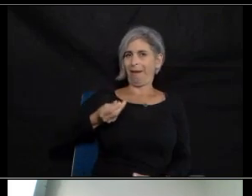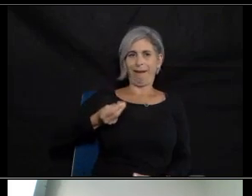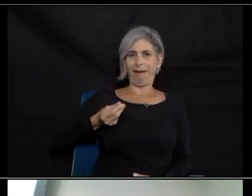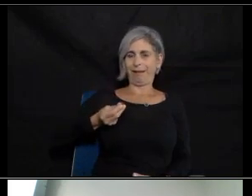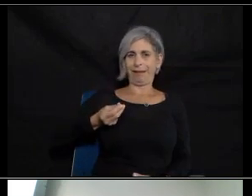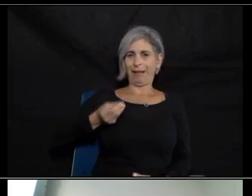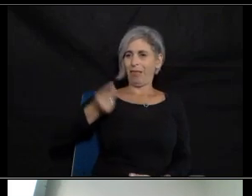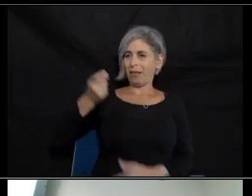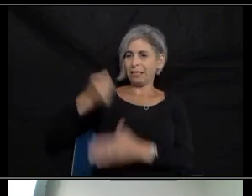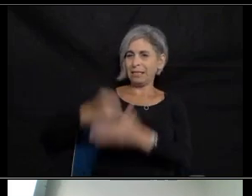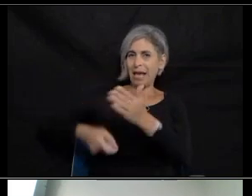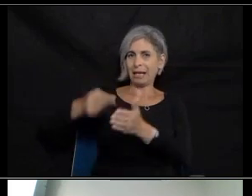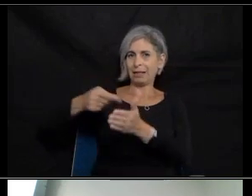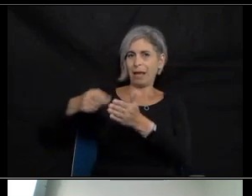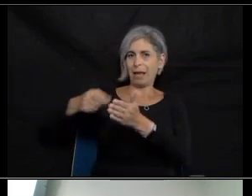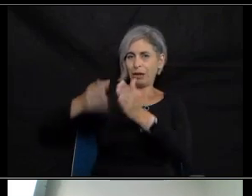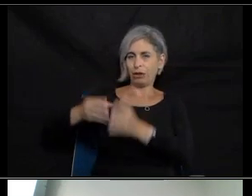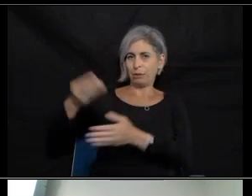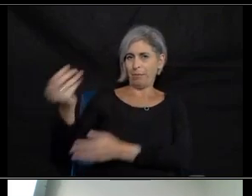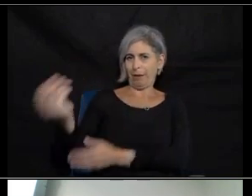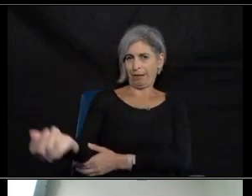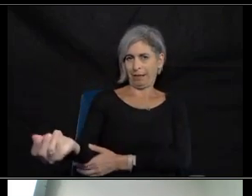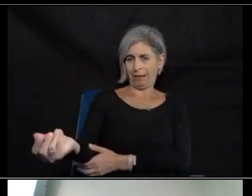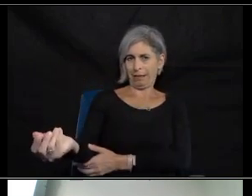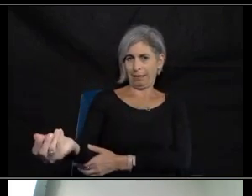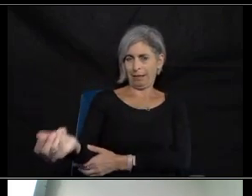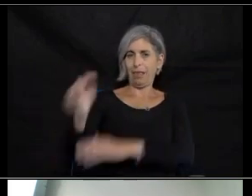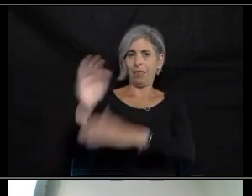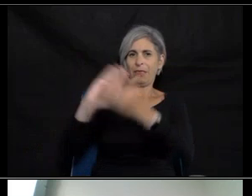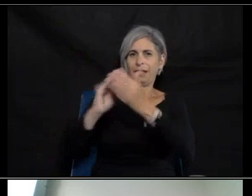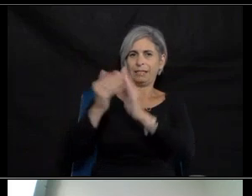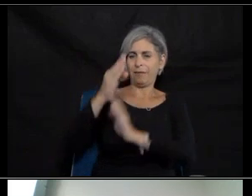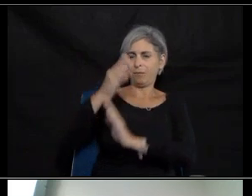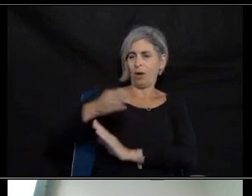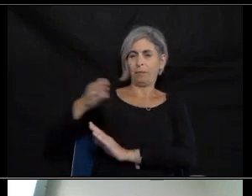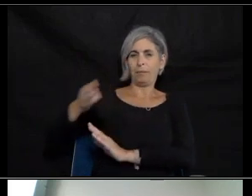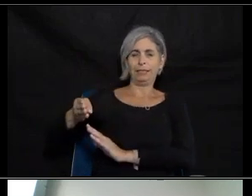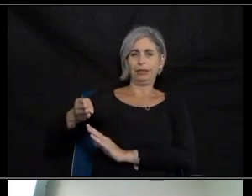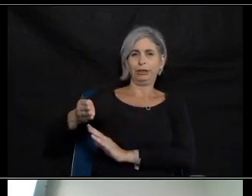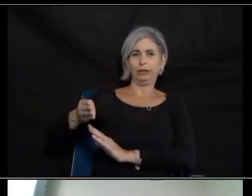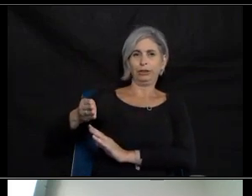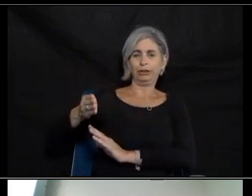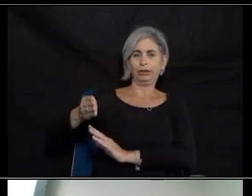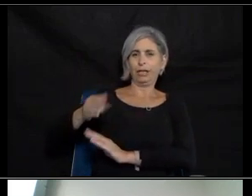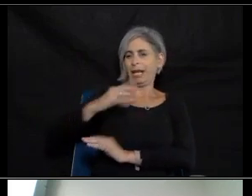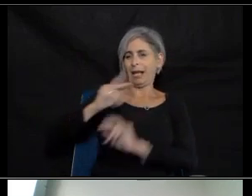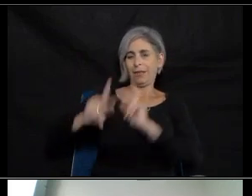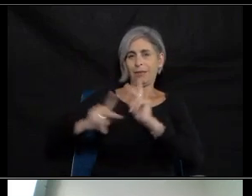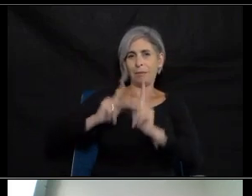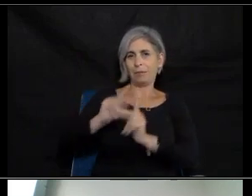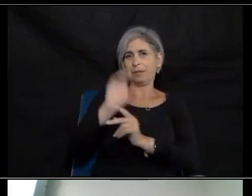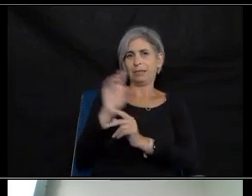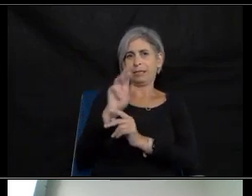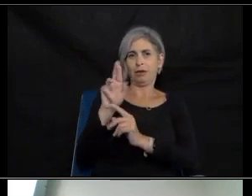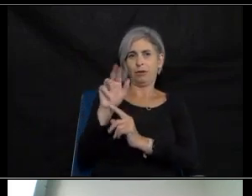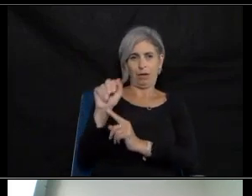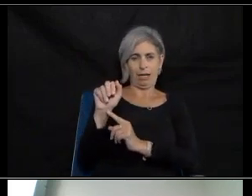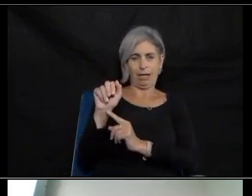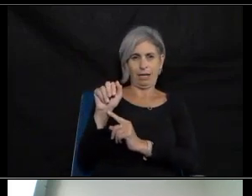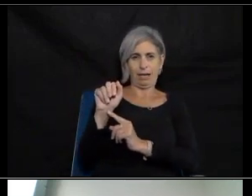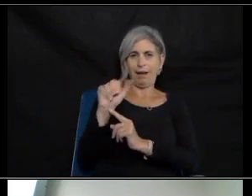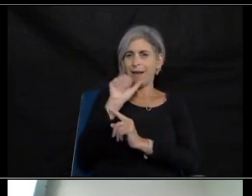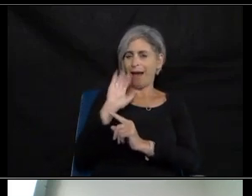the taxpayers' money. This is the money for the city of Boynton Beach, and the people in the CRA. This is